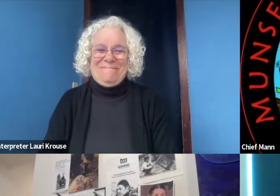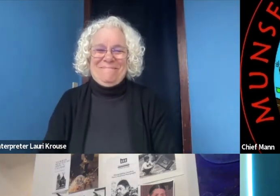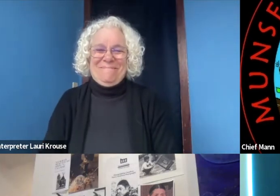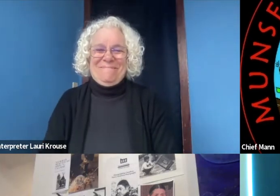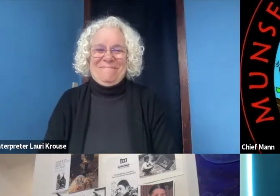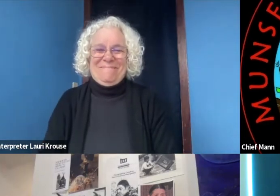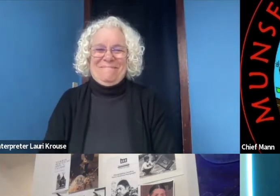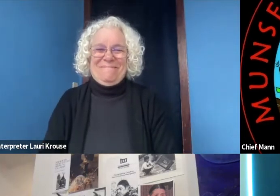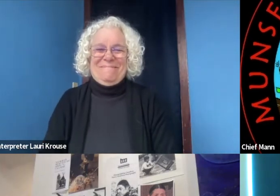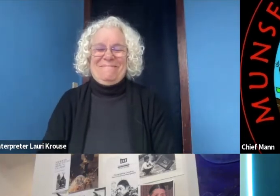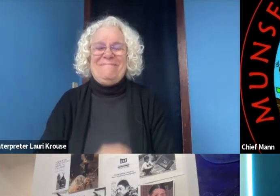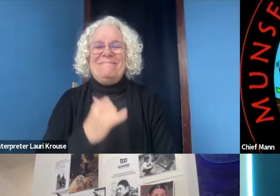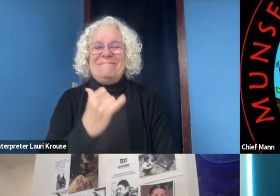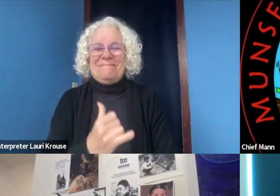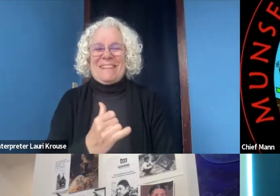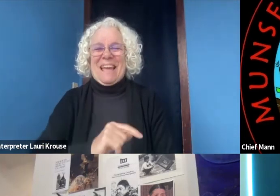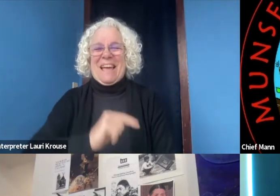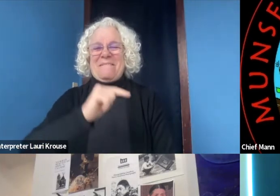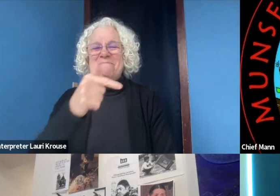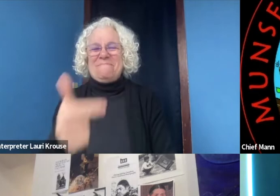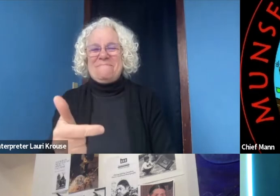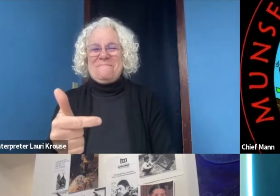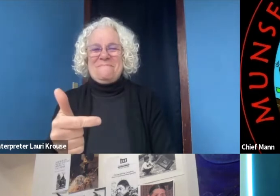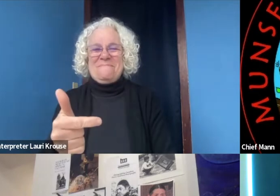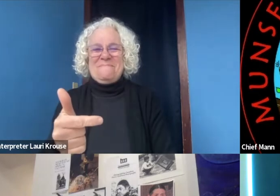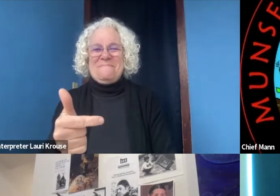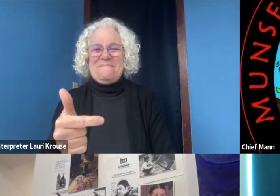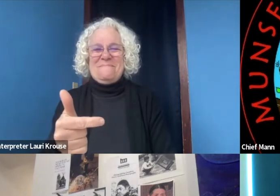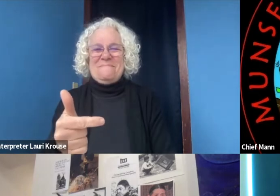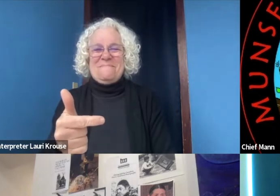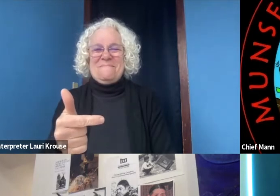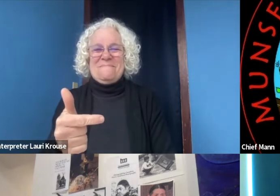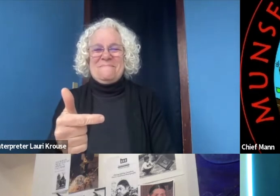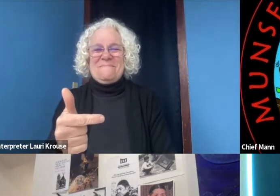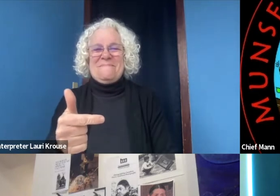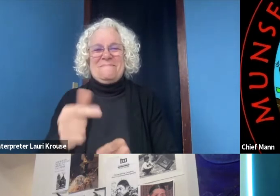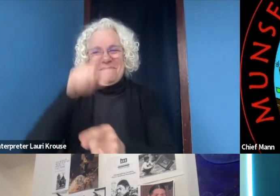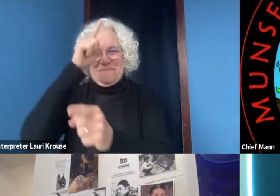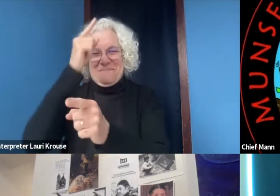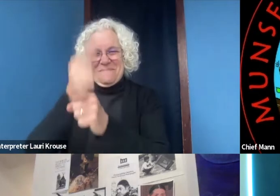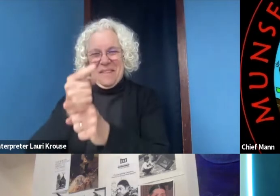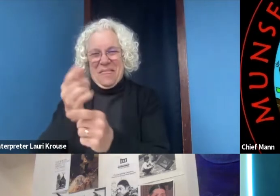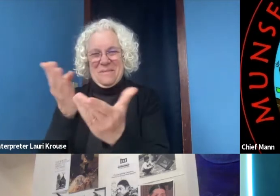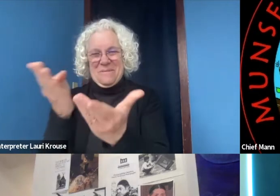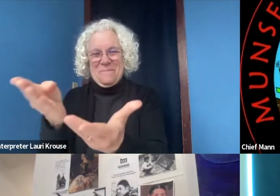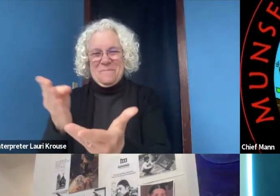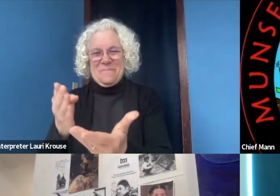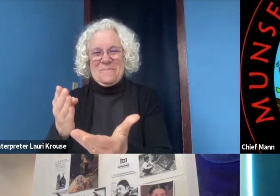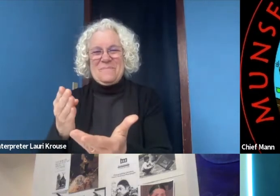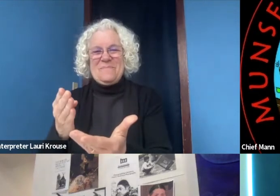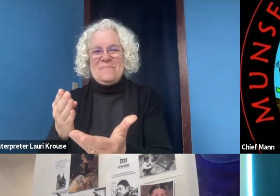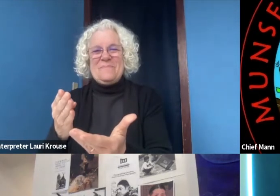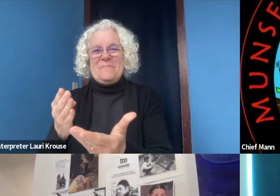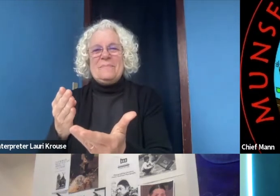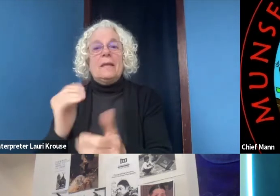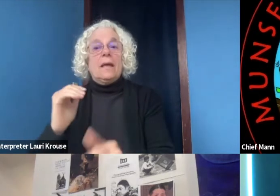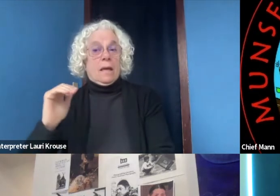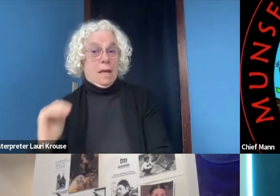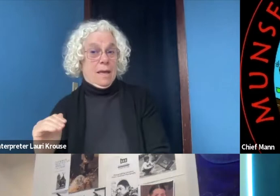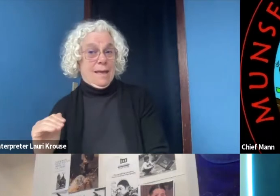I am going to now pass this off to my brother, my little